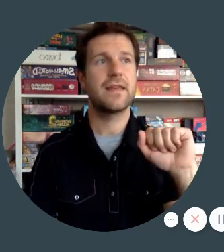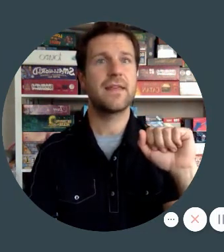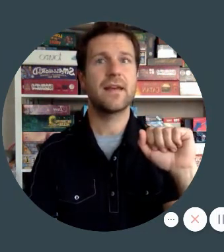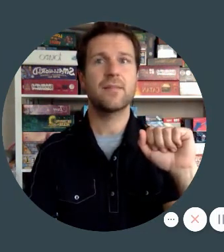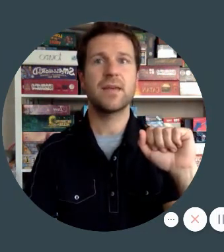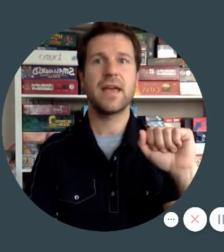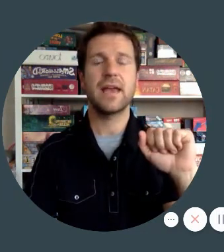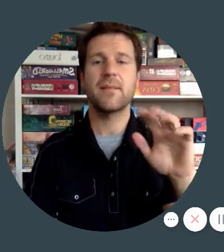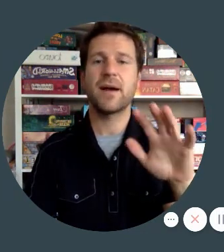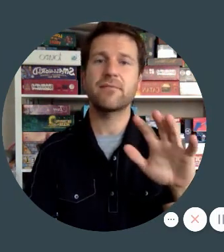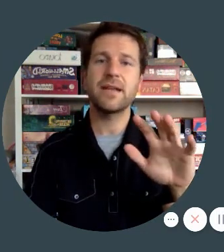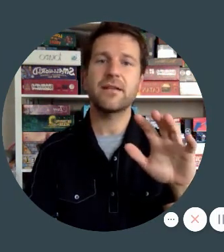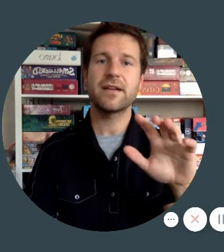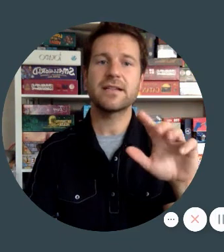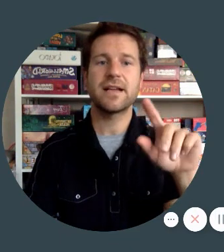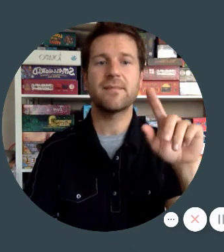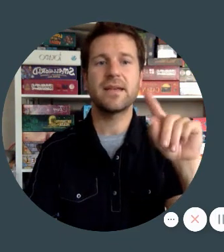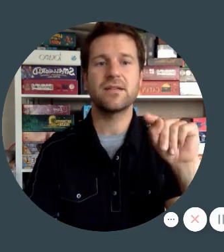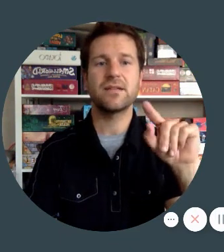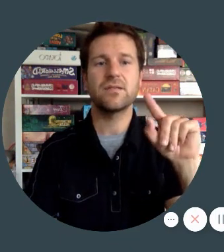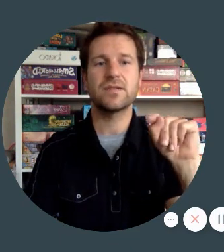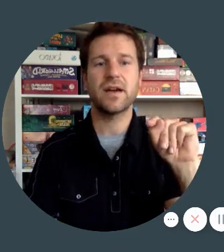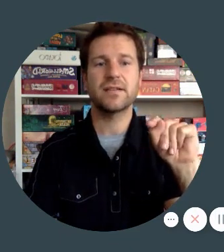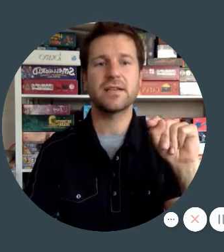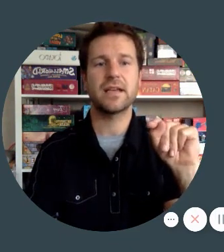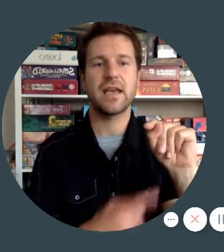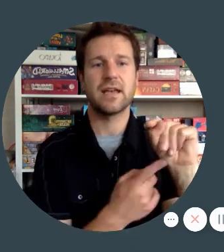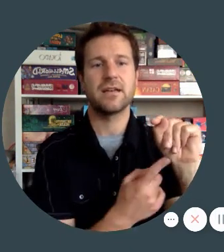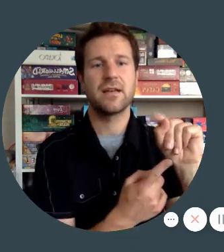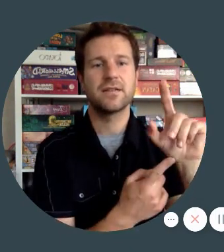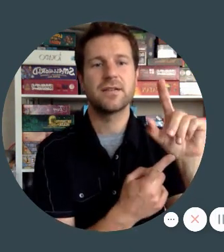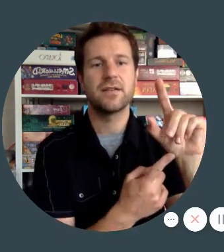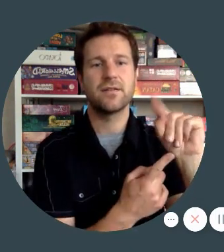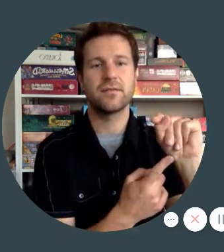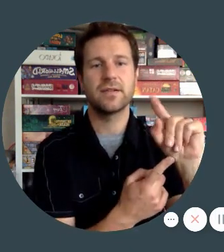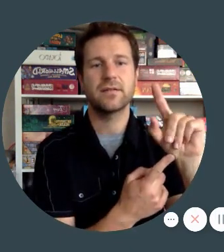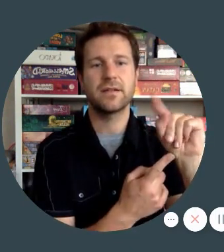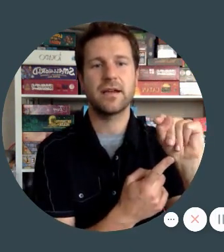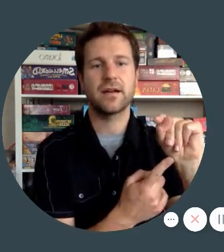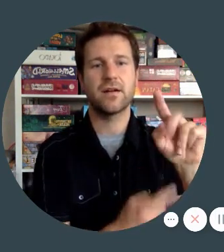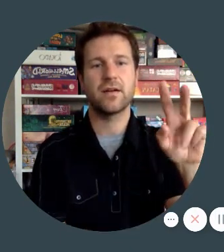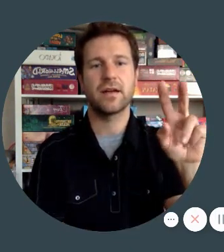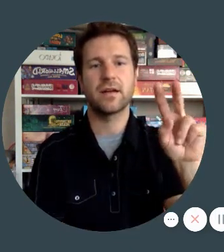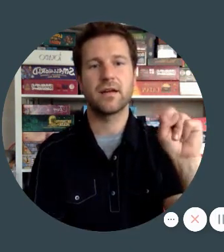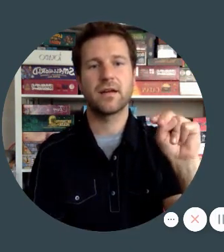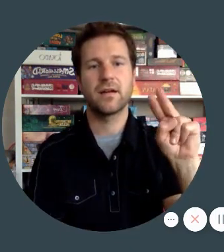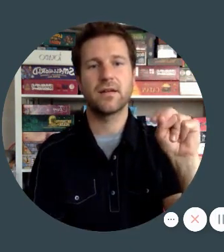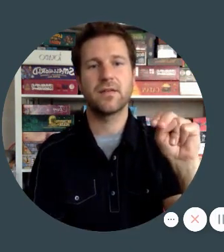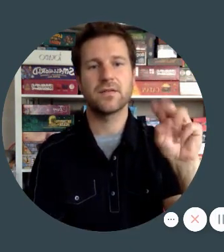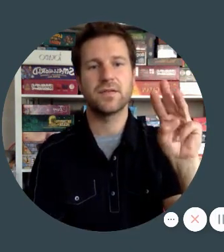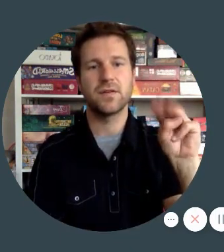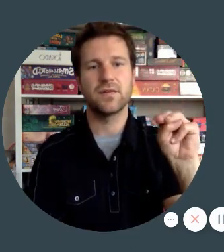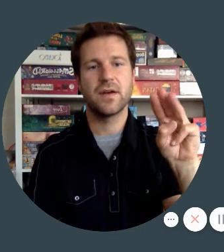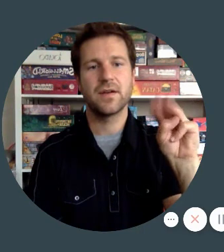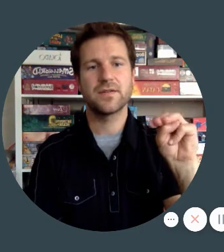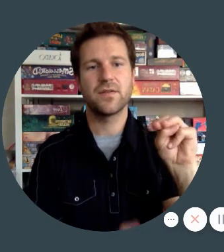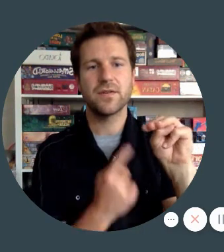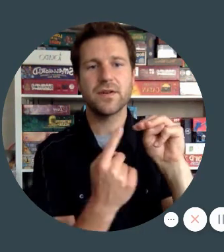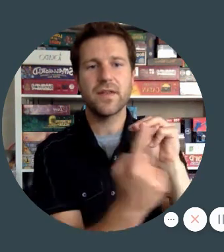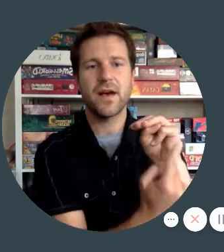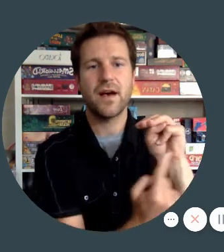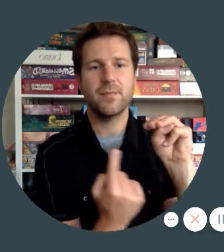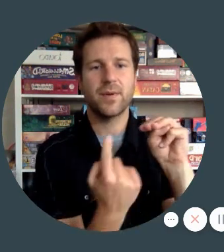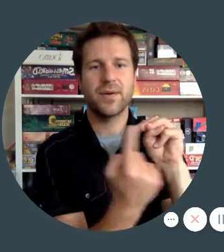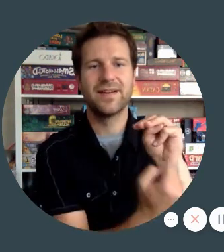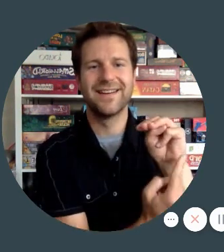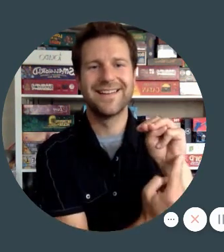and I think that'll be it. And by reiteration, I mean you touch it again. So you literally are going those two. So those